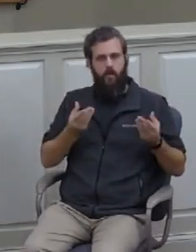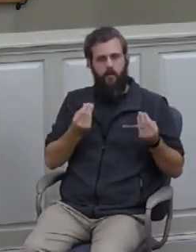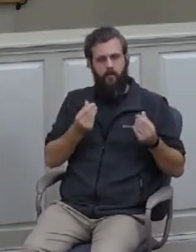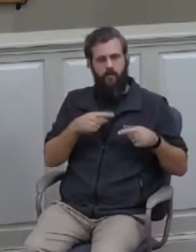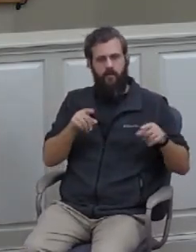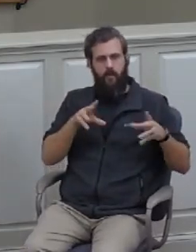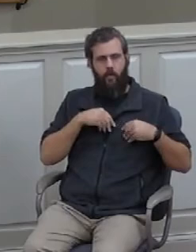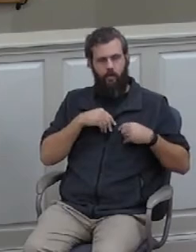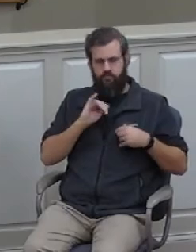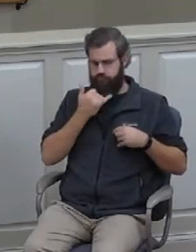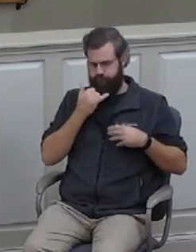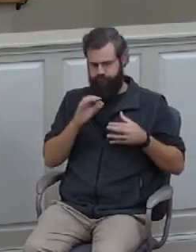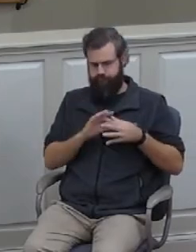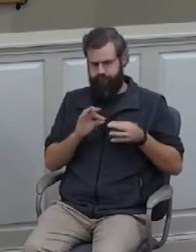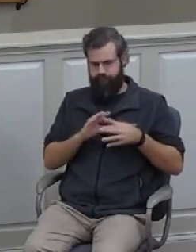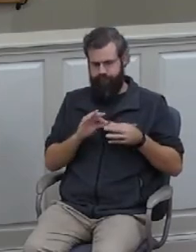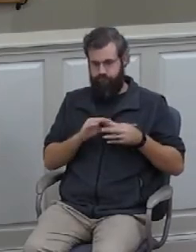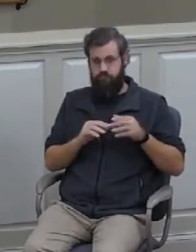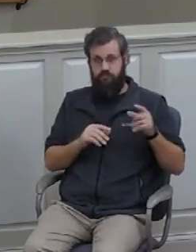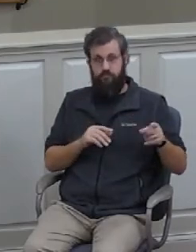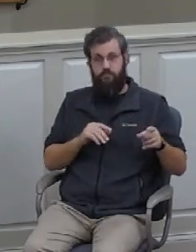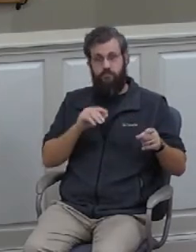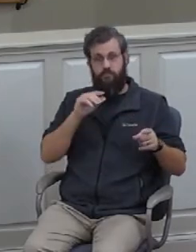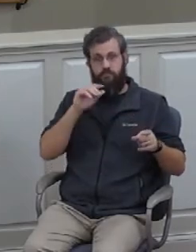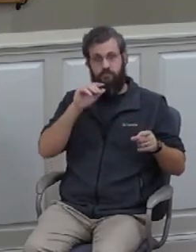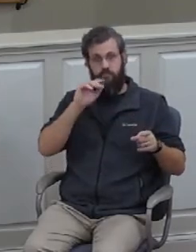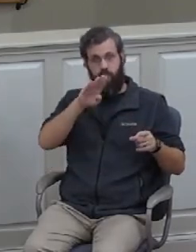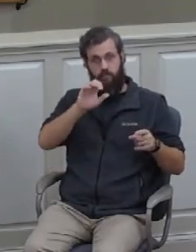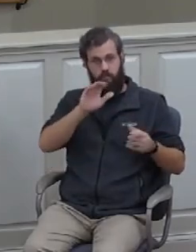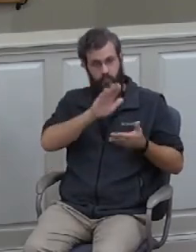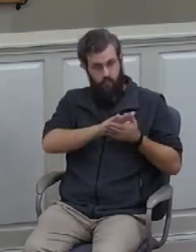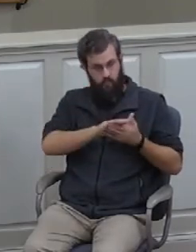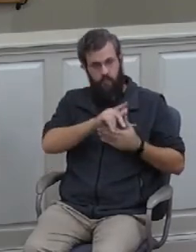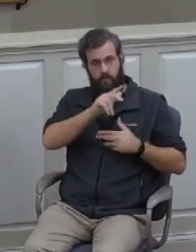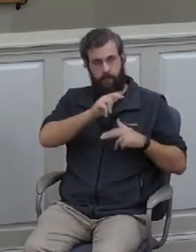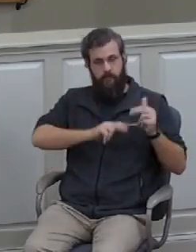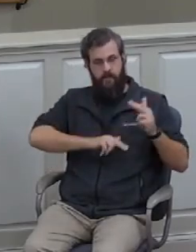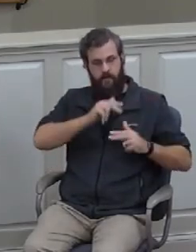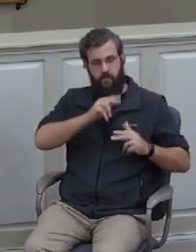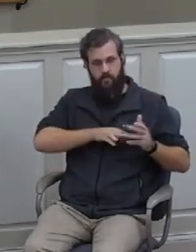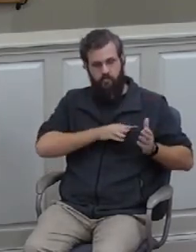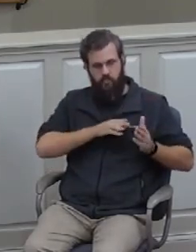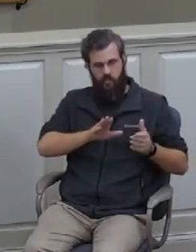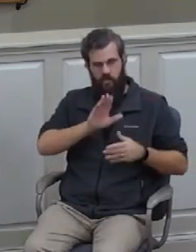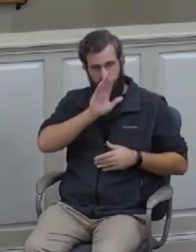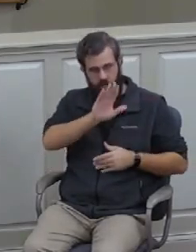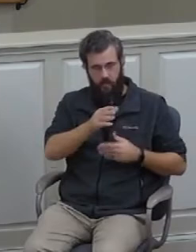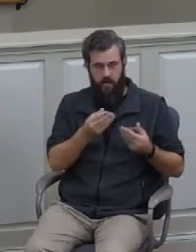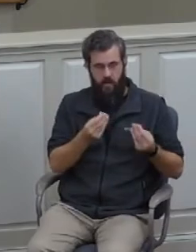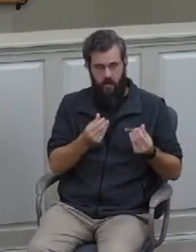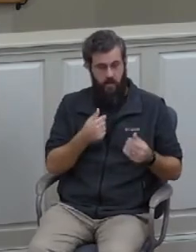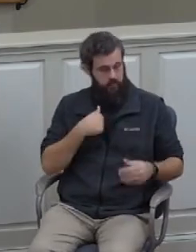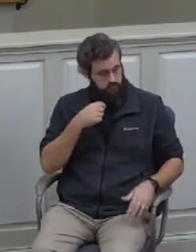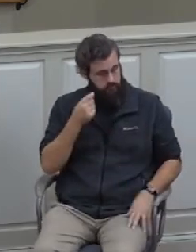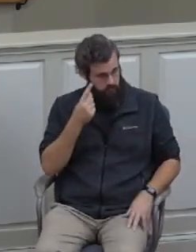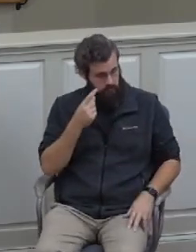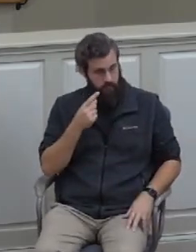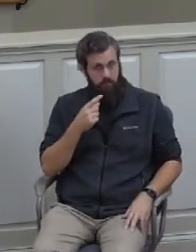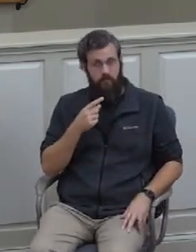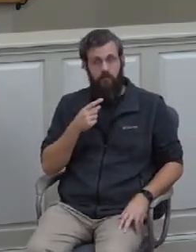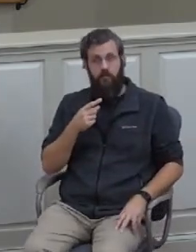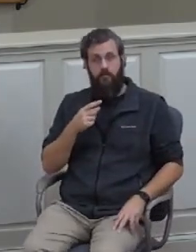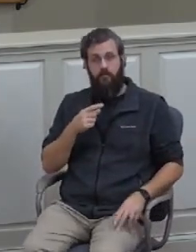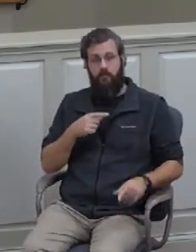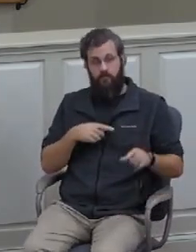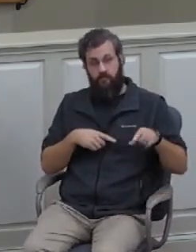I'm sorry, I didn't speak that correctly. They're building a roadway on land they own. I understand. And then we'll dedicate